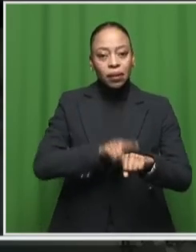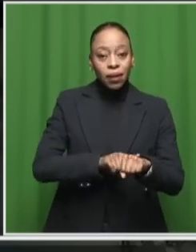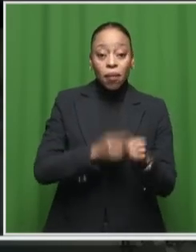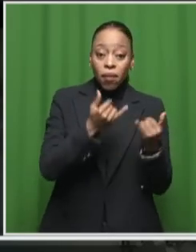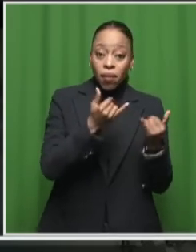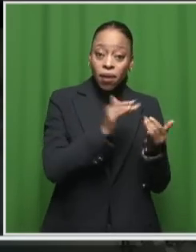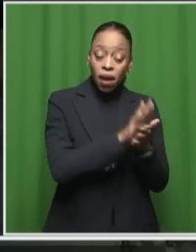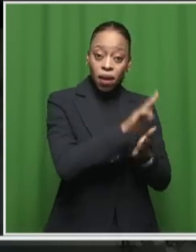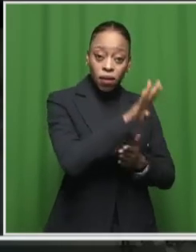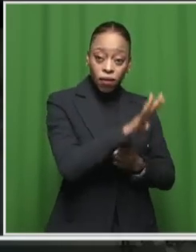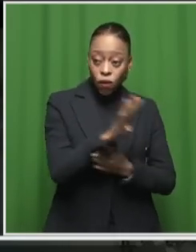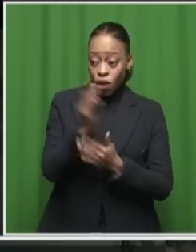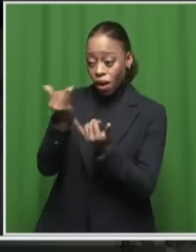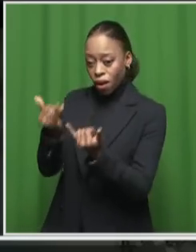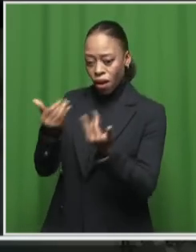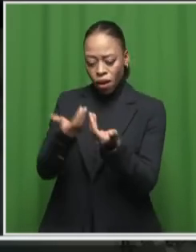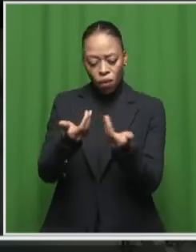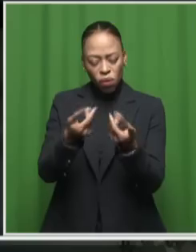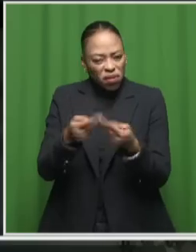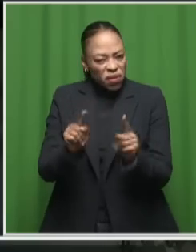from the 1994 moment?